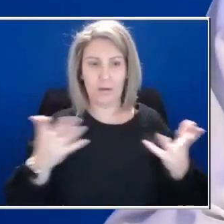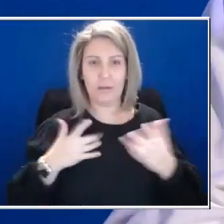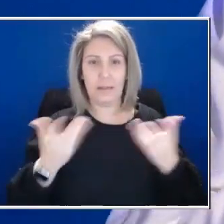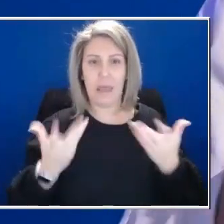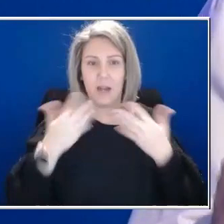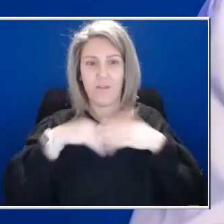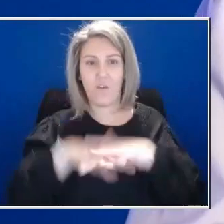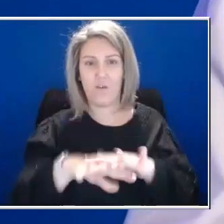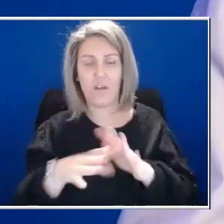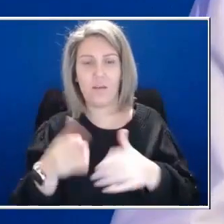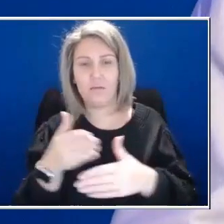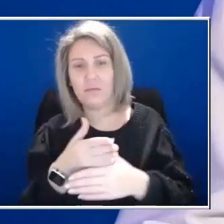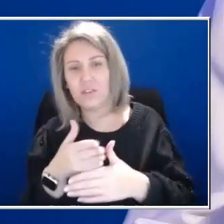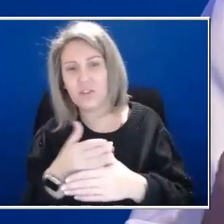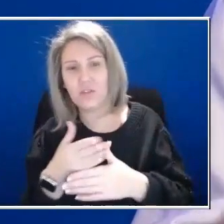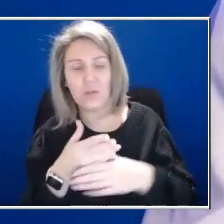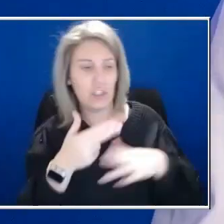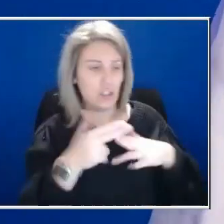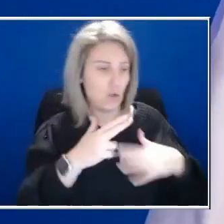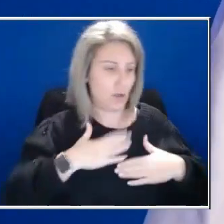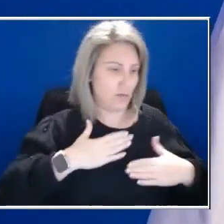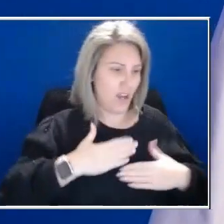shortness of breath and fatigue and tiredness.